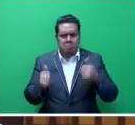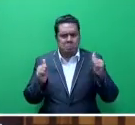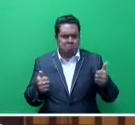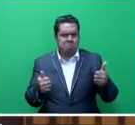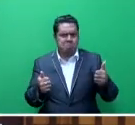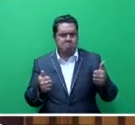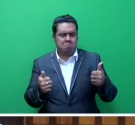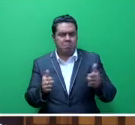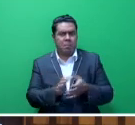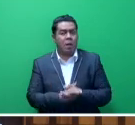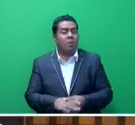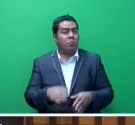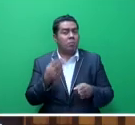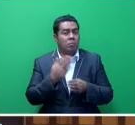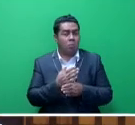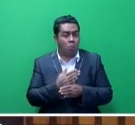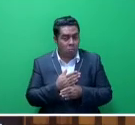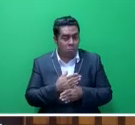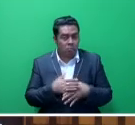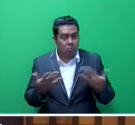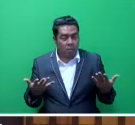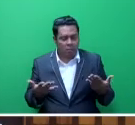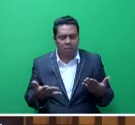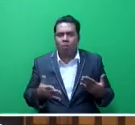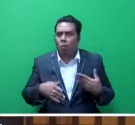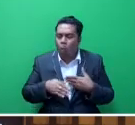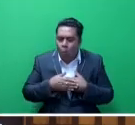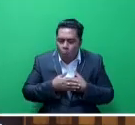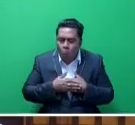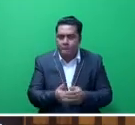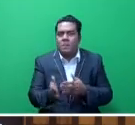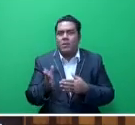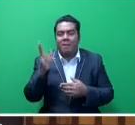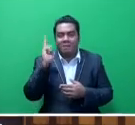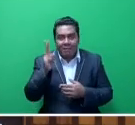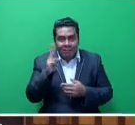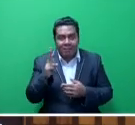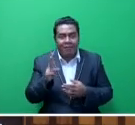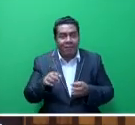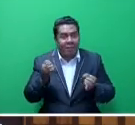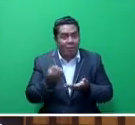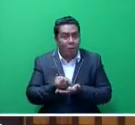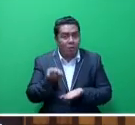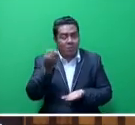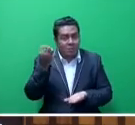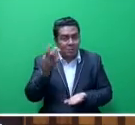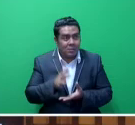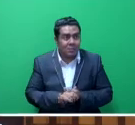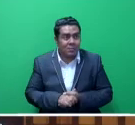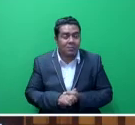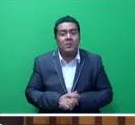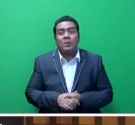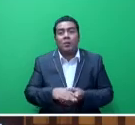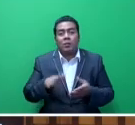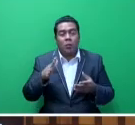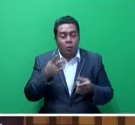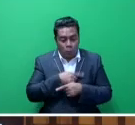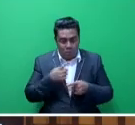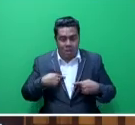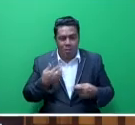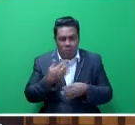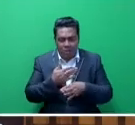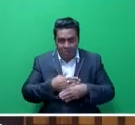well, and they are the key to reopening our economy at its full capacity. And we are pressing ahead quickly